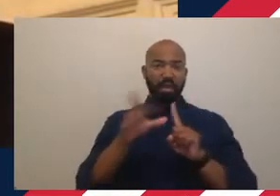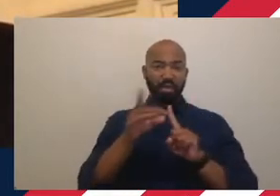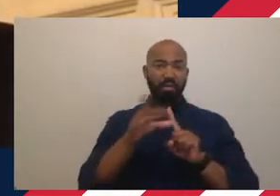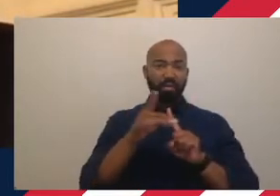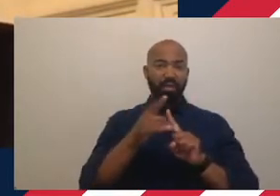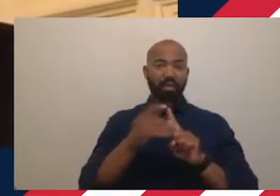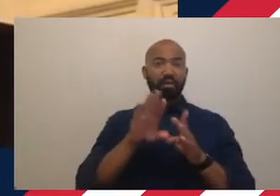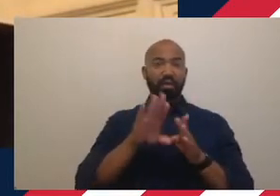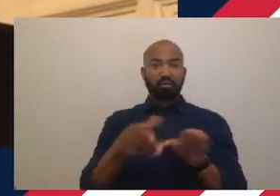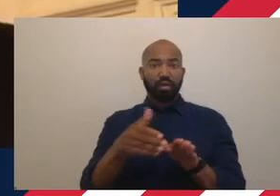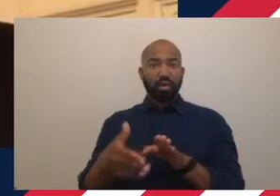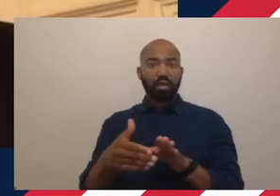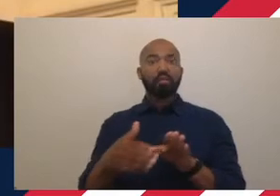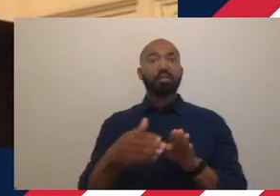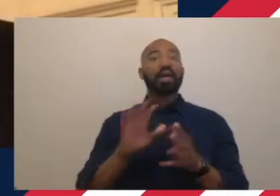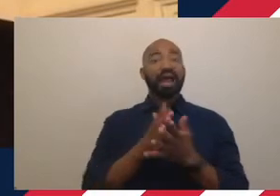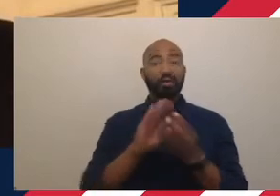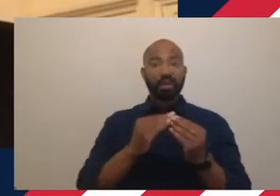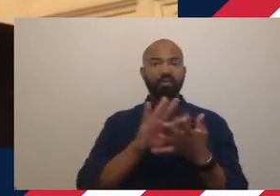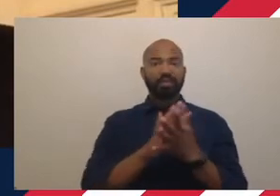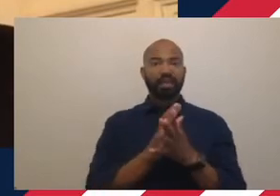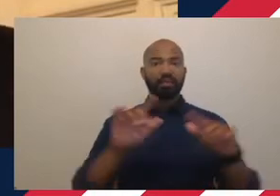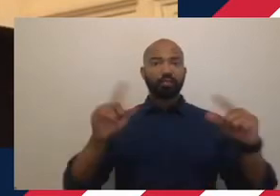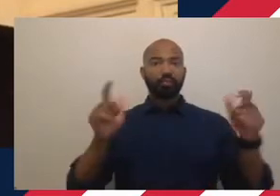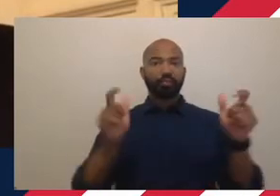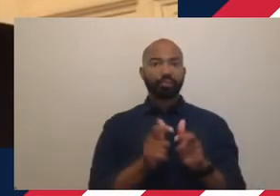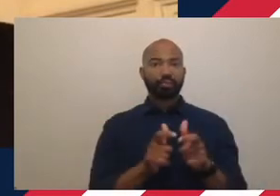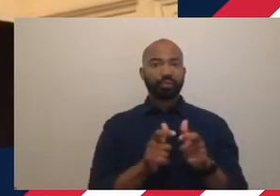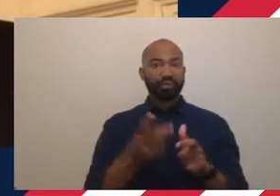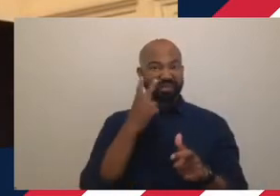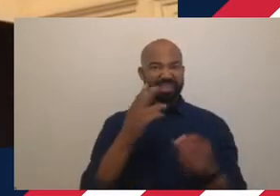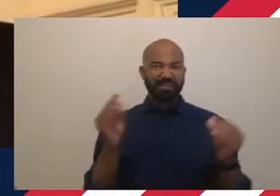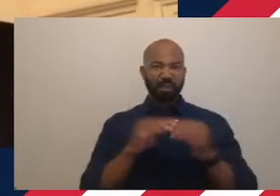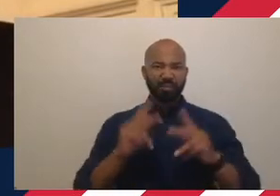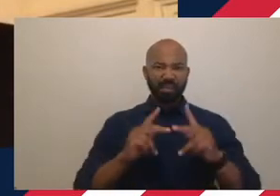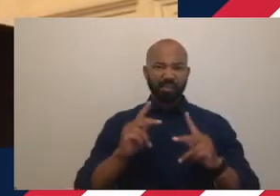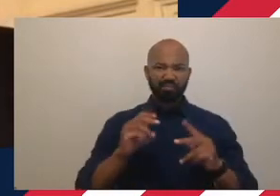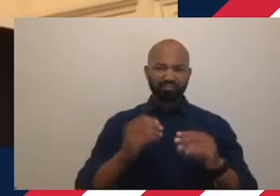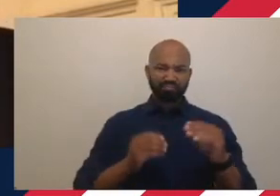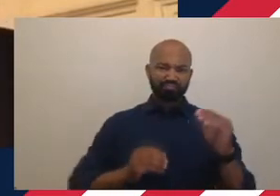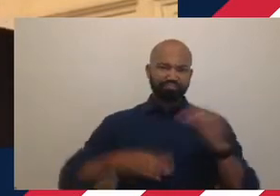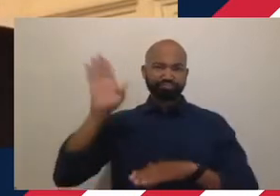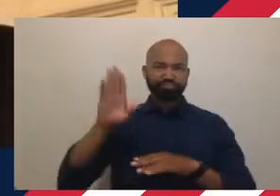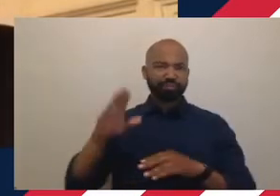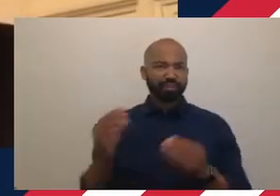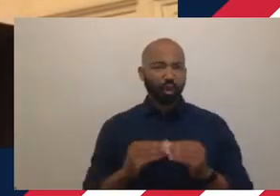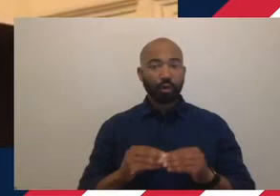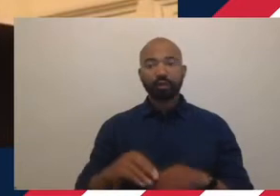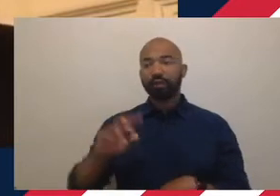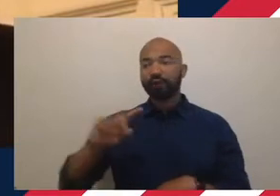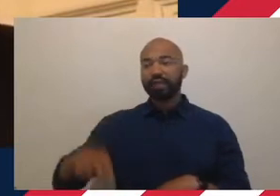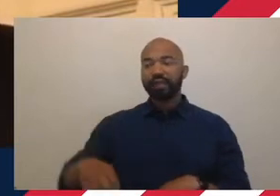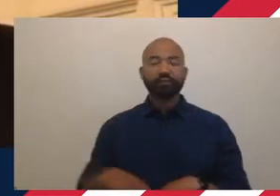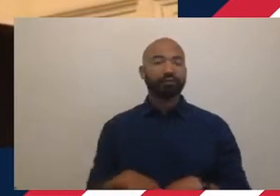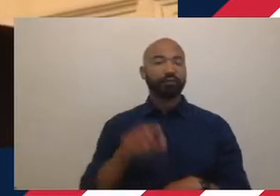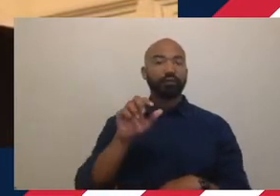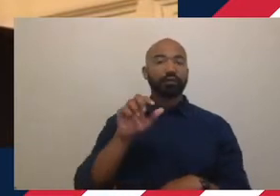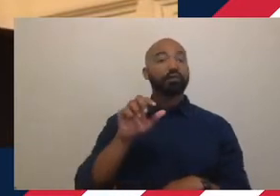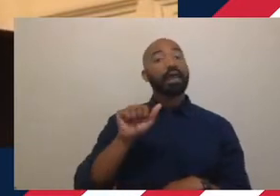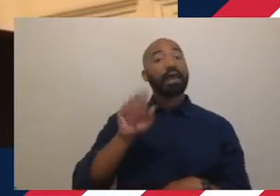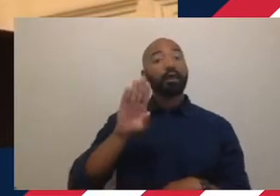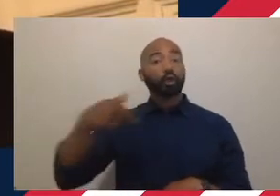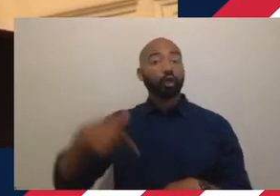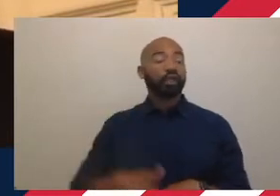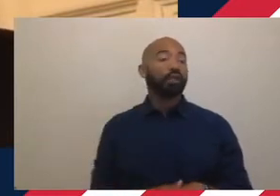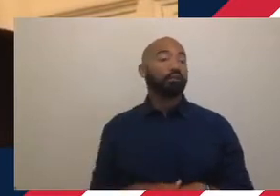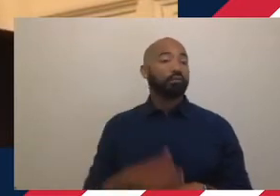spike happening all around us: Phoenix, Denver, Albuquerque, Nevada, and California. And so